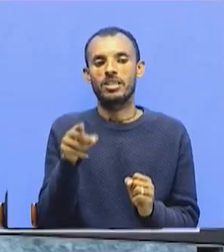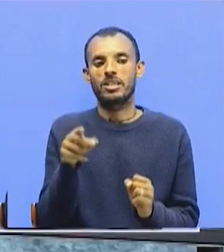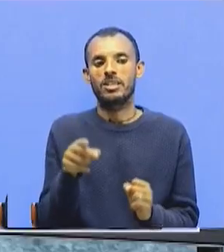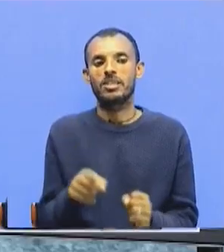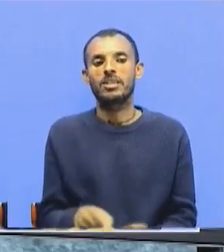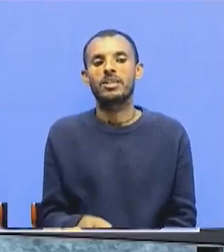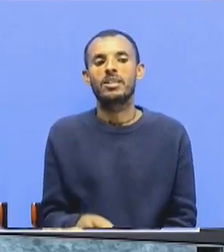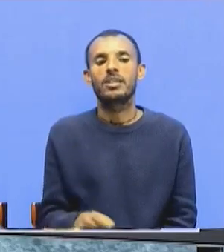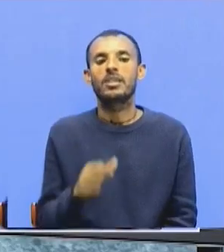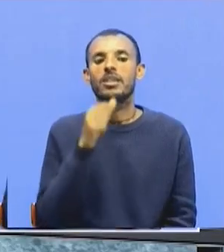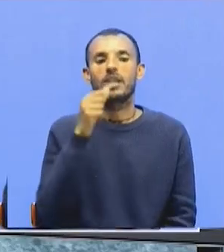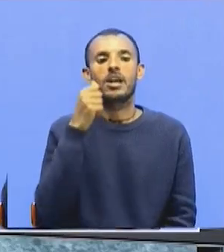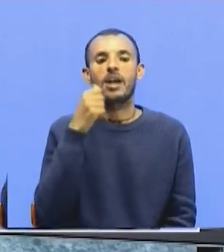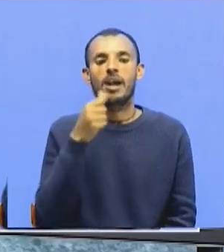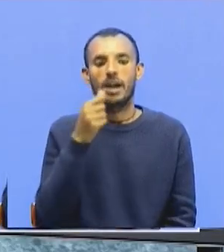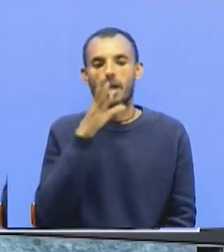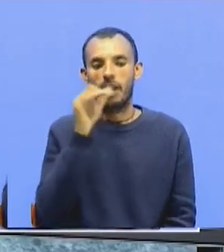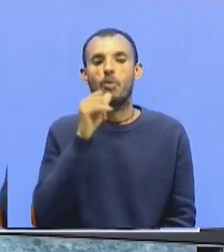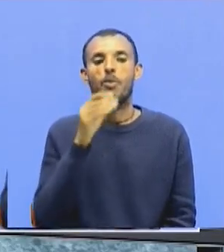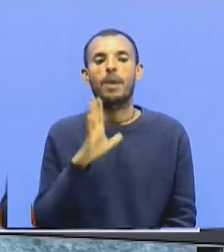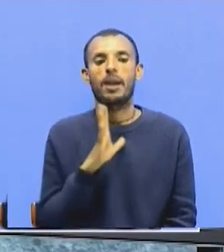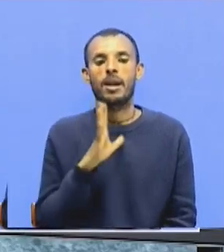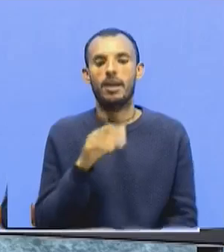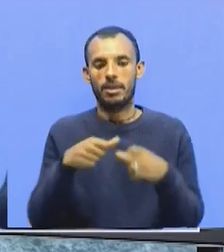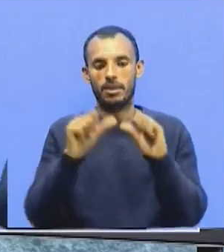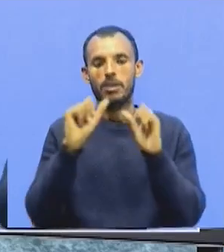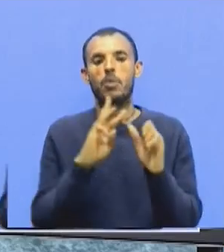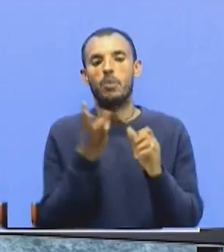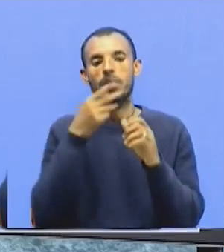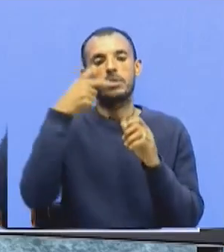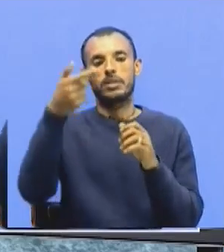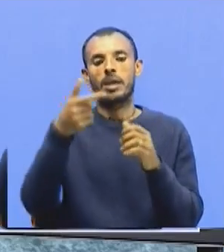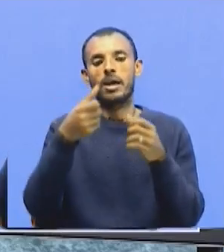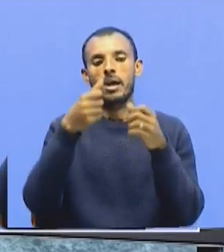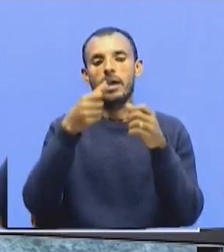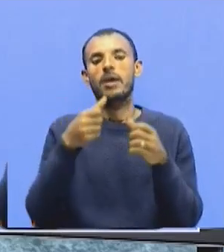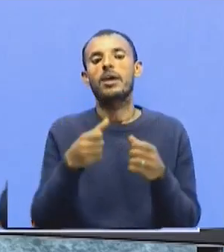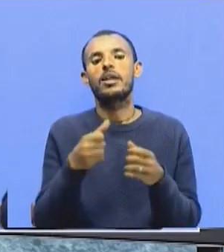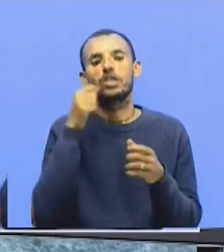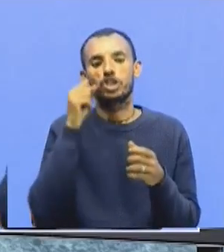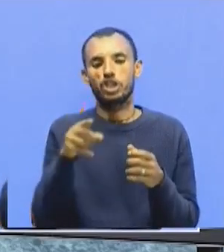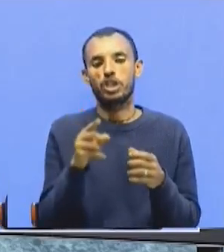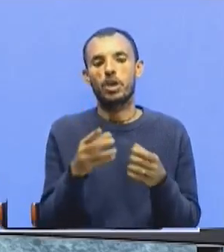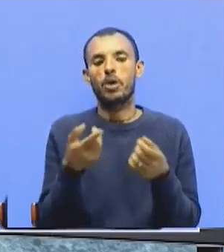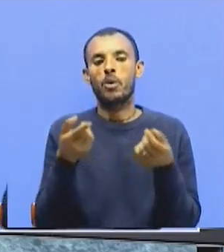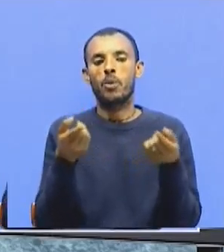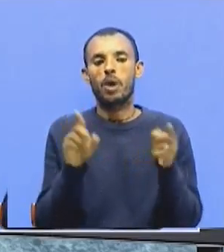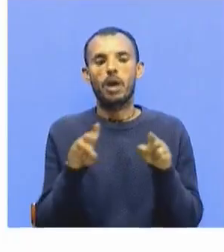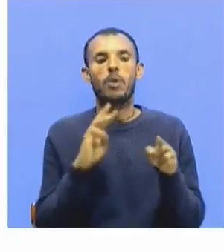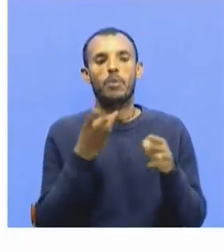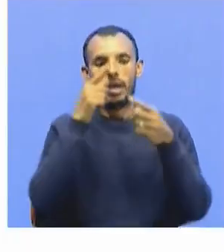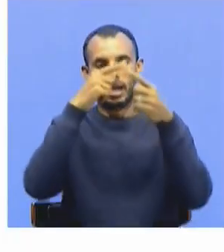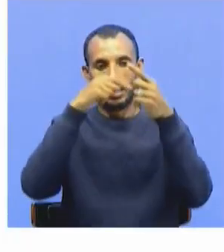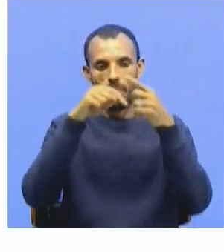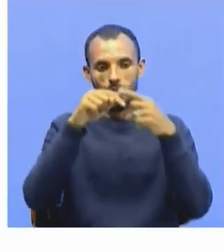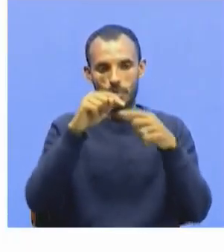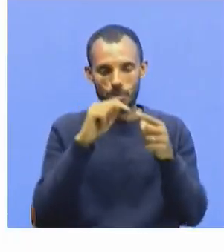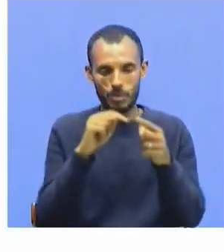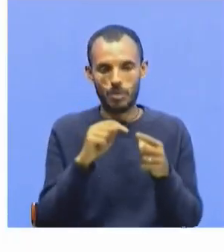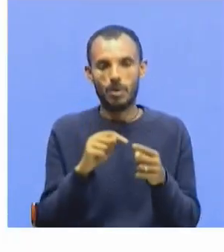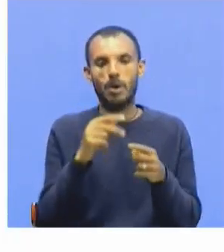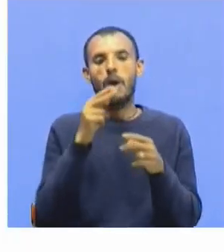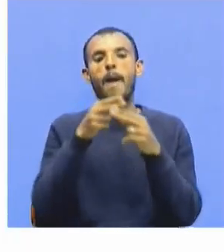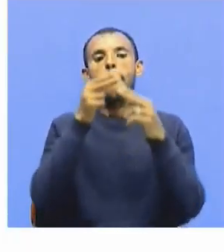character. Girl, woman, etc. You can say what? She. So when we come to pronoun, it is what we